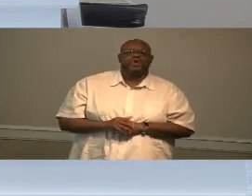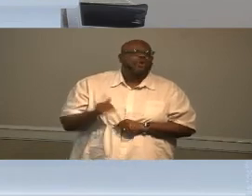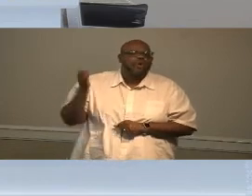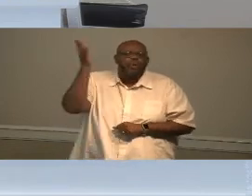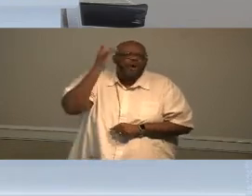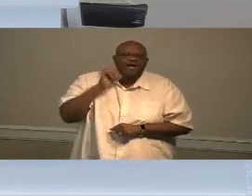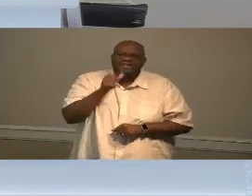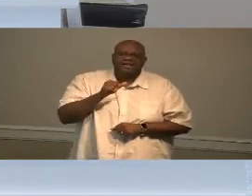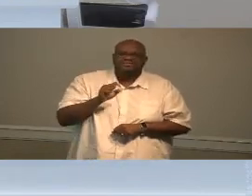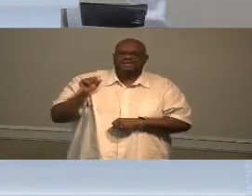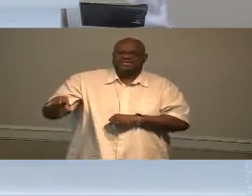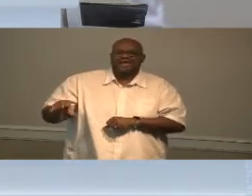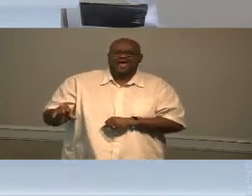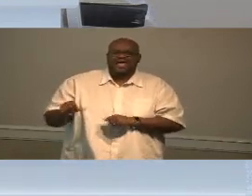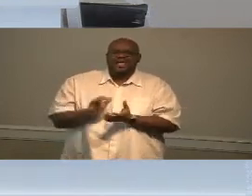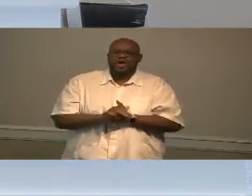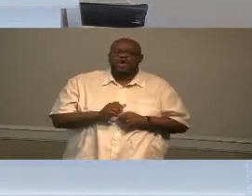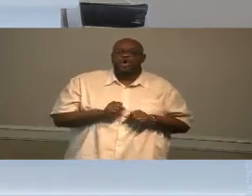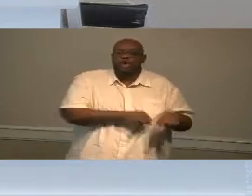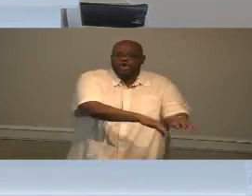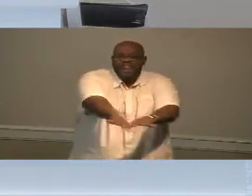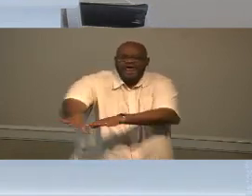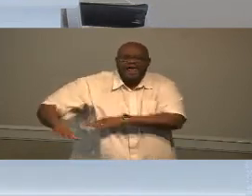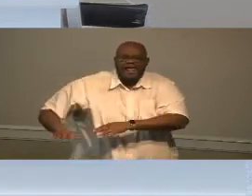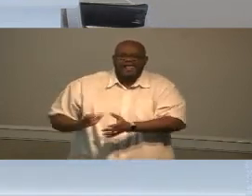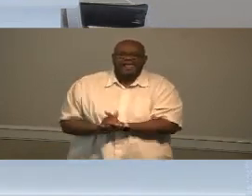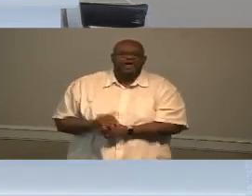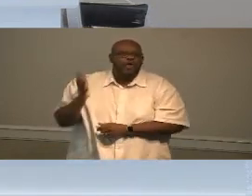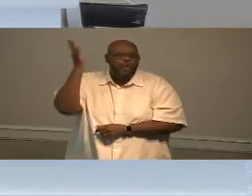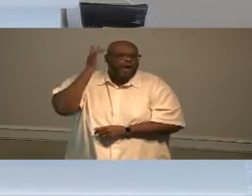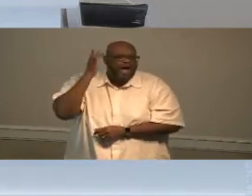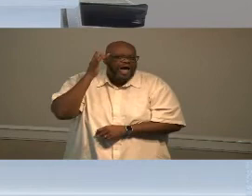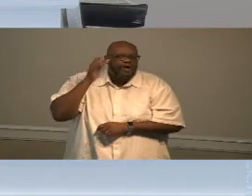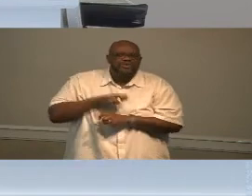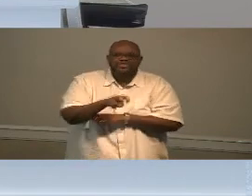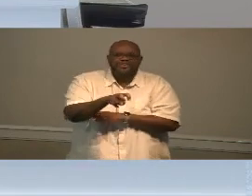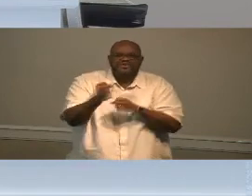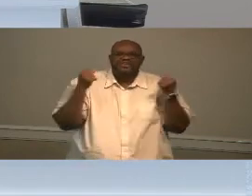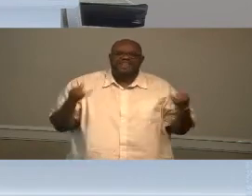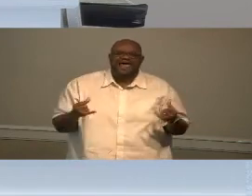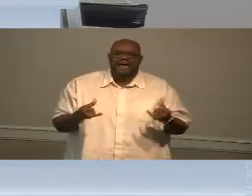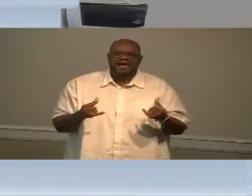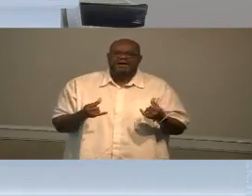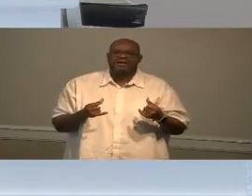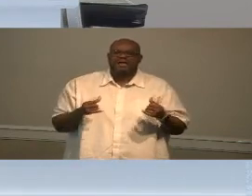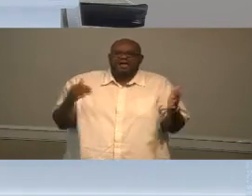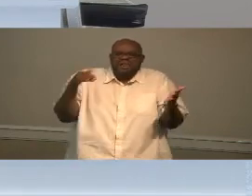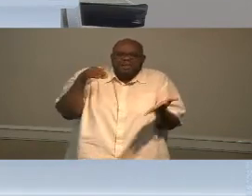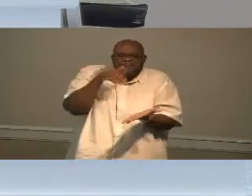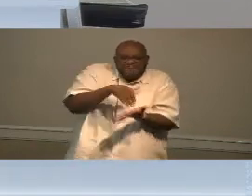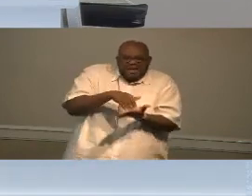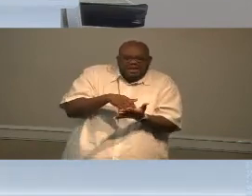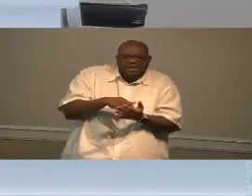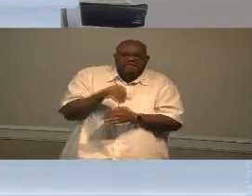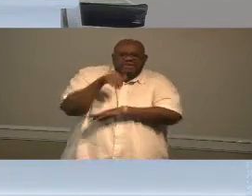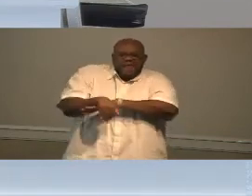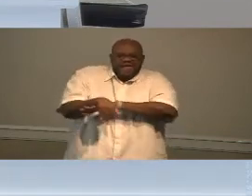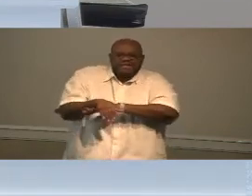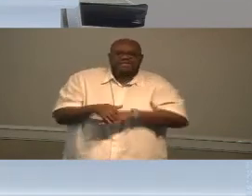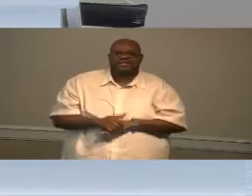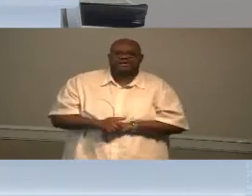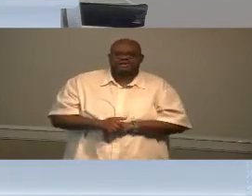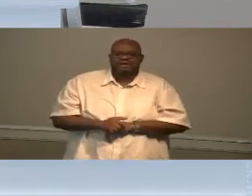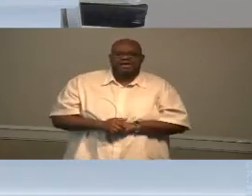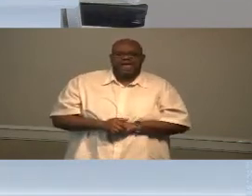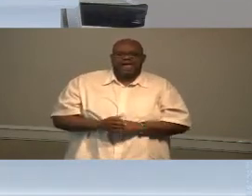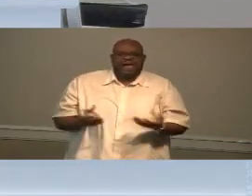just stay on dry ground? Why are we here? Why deal with this? I didn't sign up for